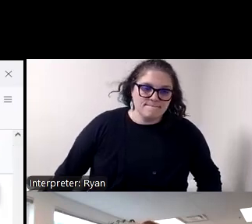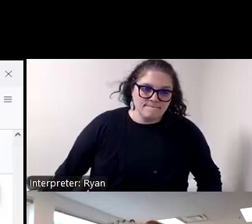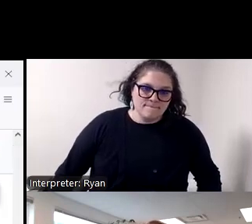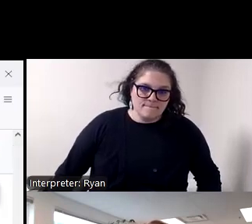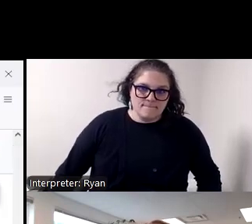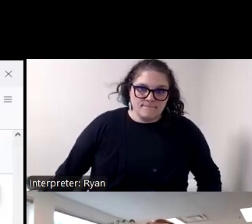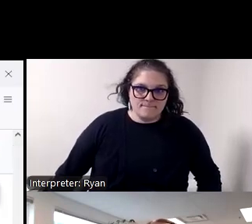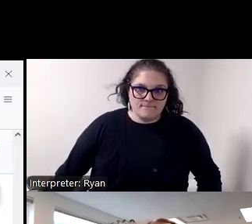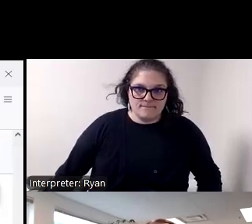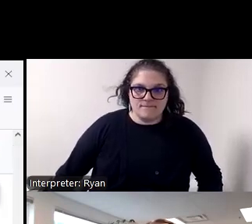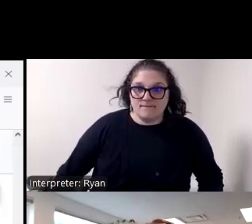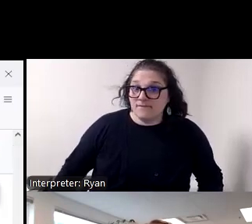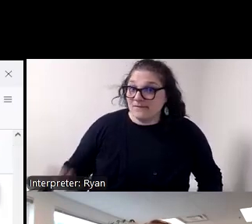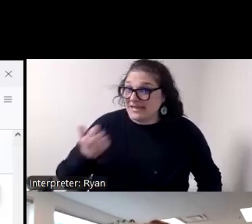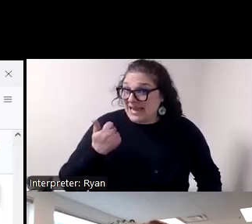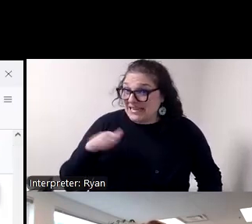Anything else?